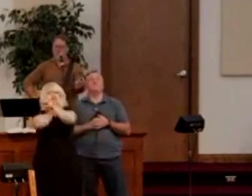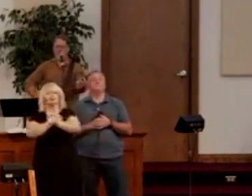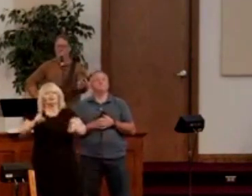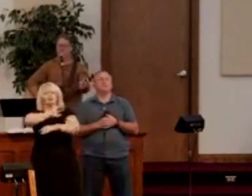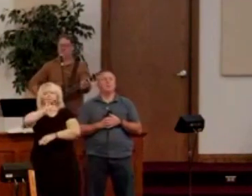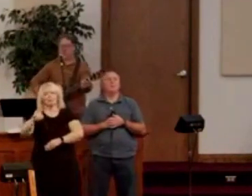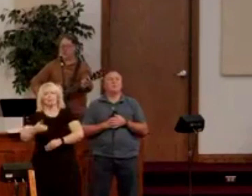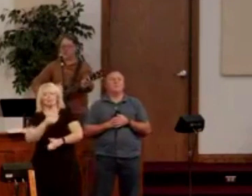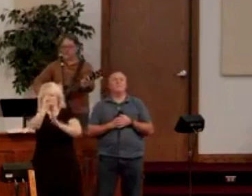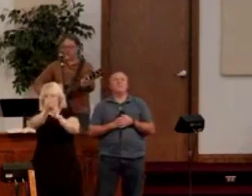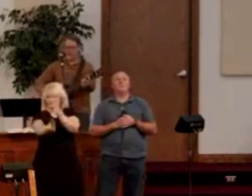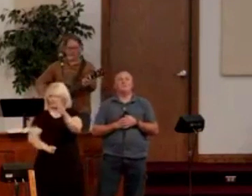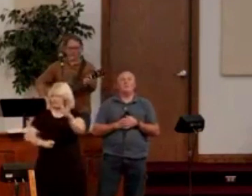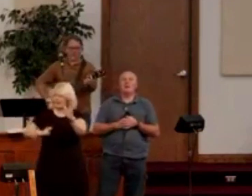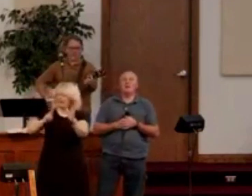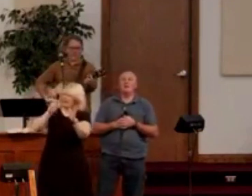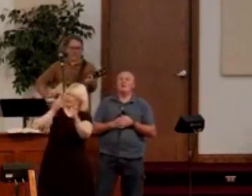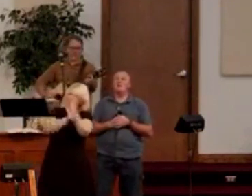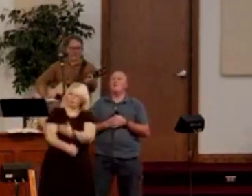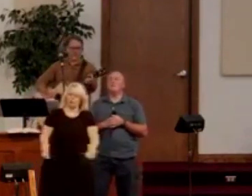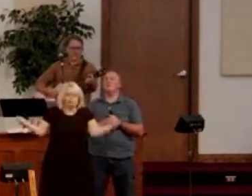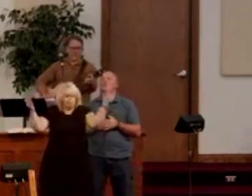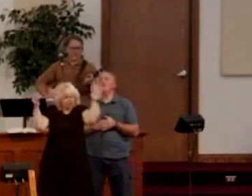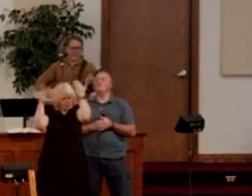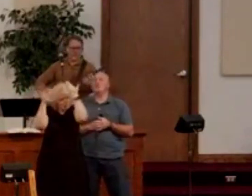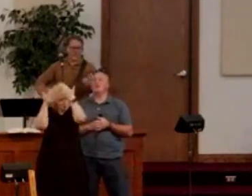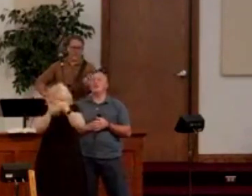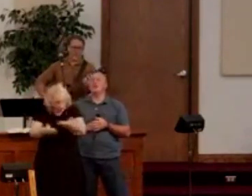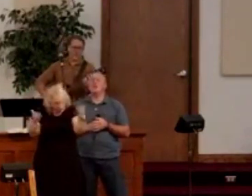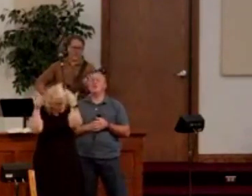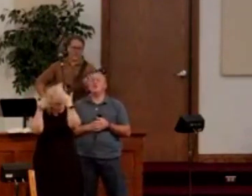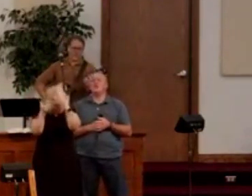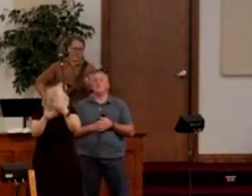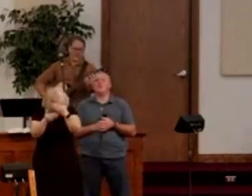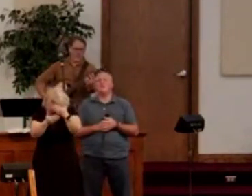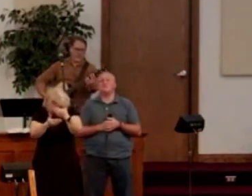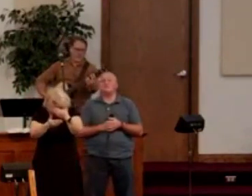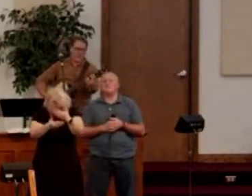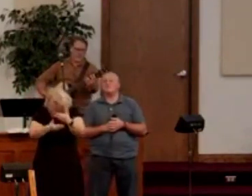Deliver me from this hour of